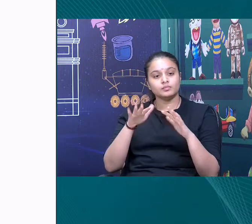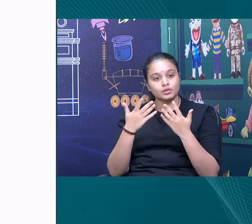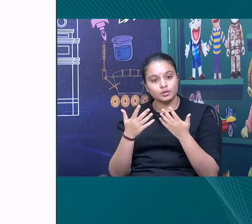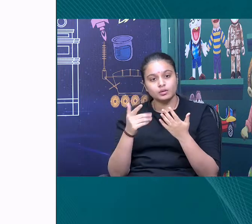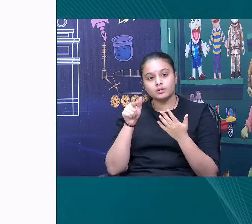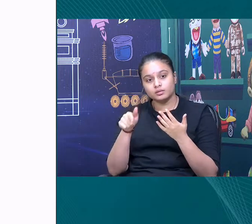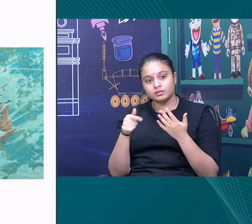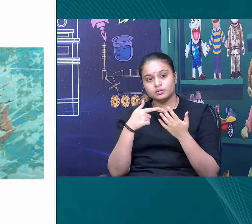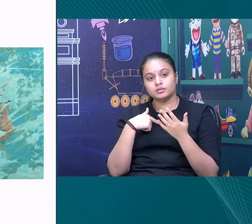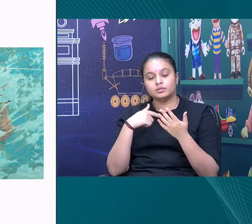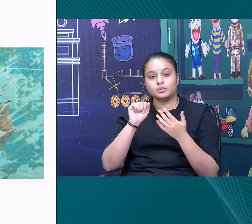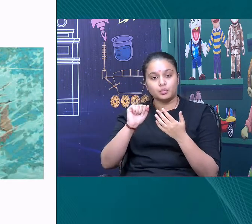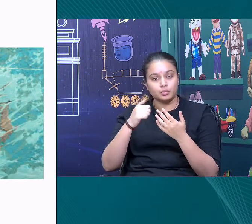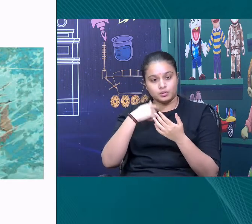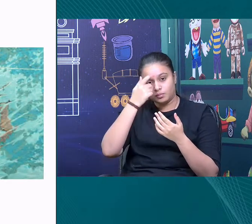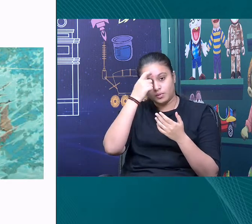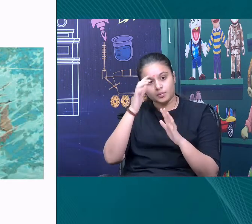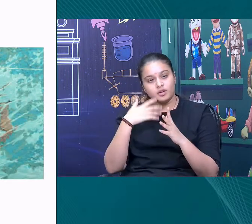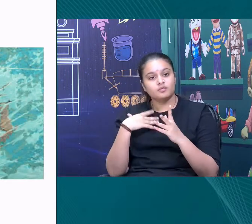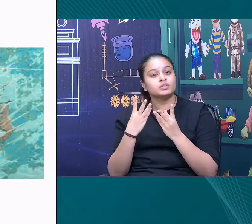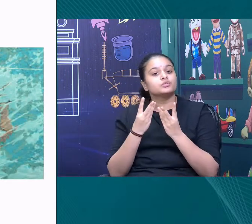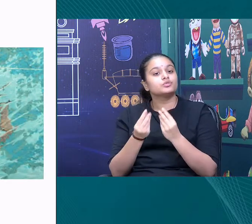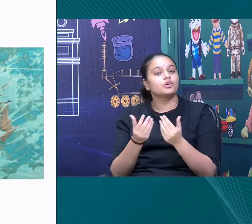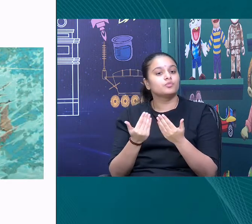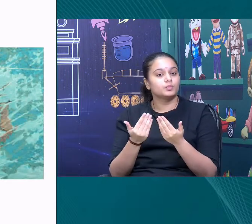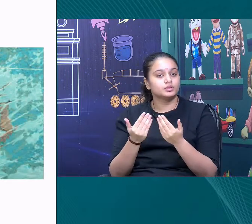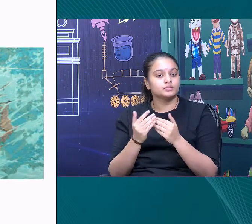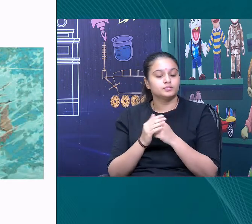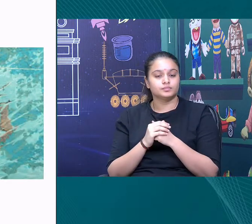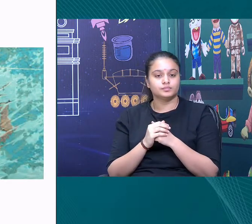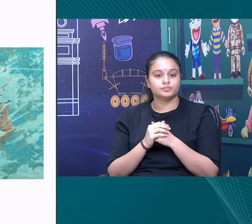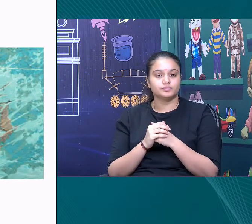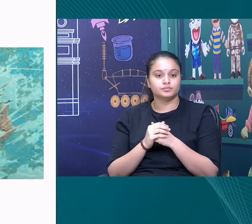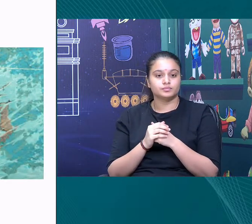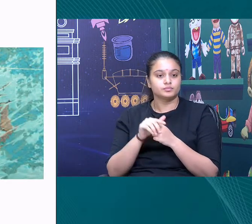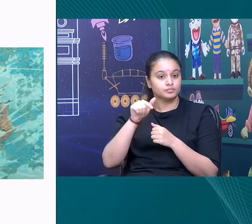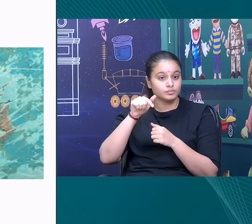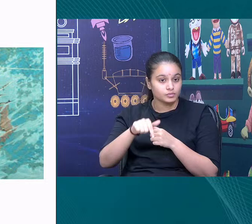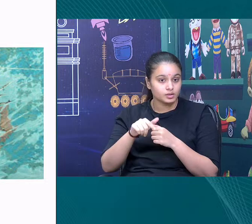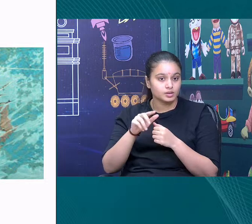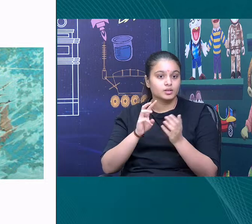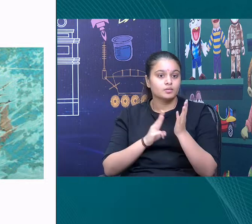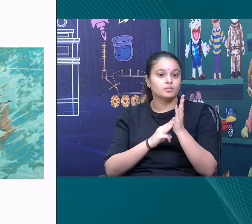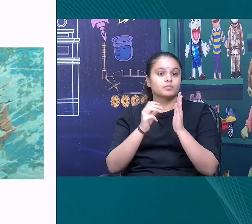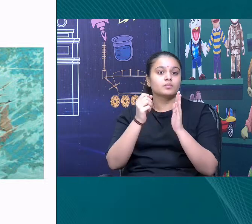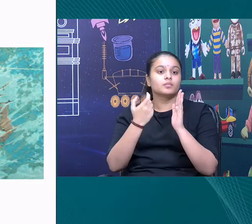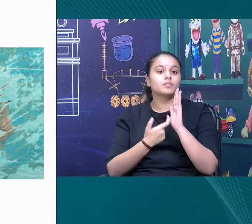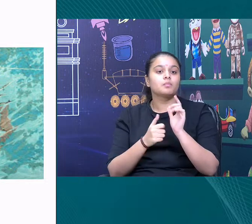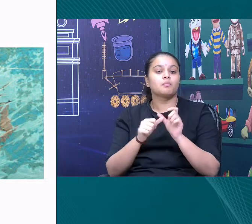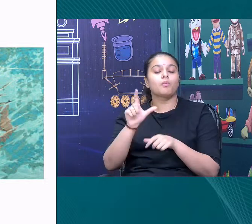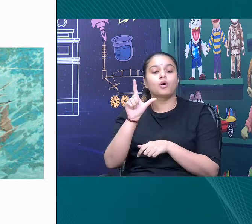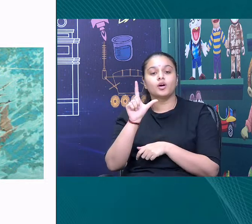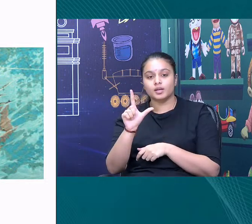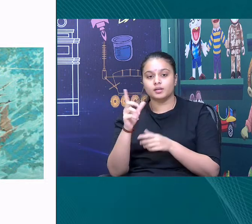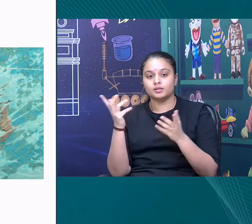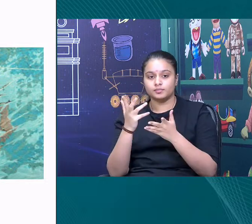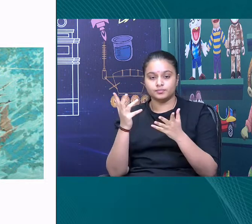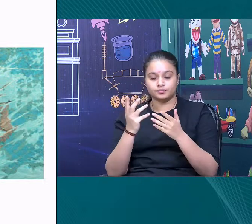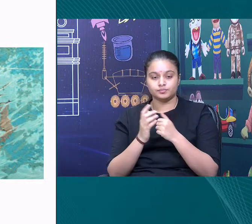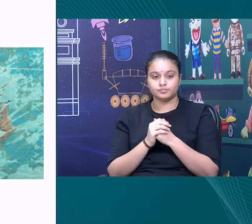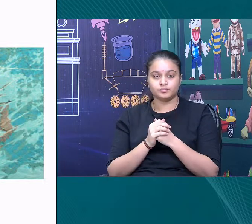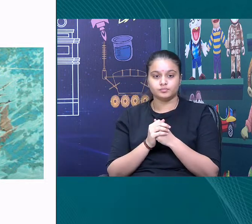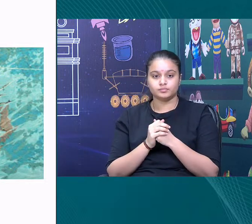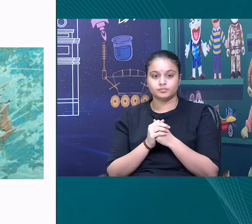as the most powerful tool. Then lessons from this meeting. Let's revise, children, the lessons from the meeting